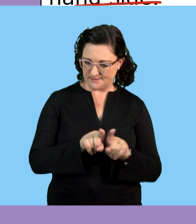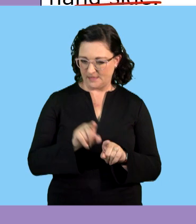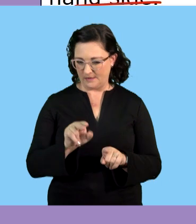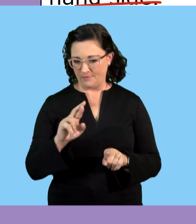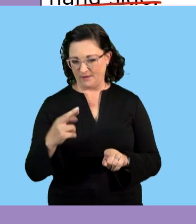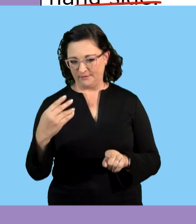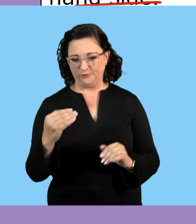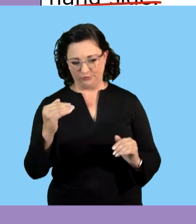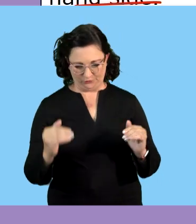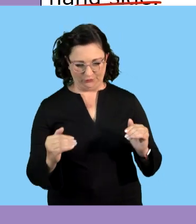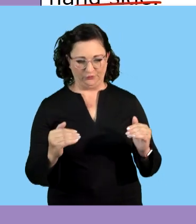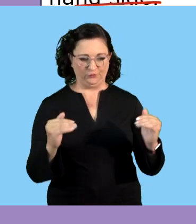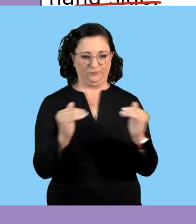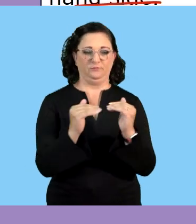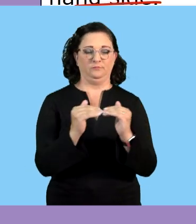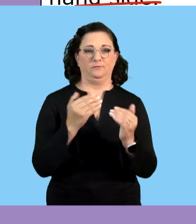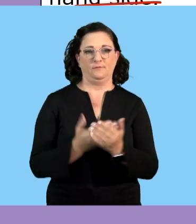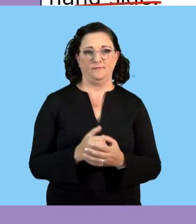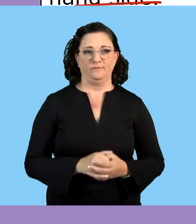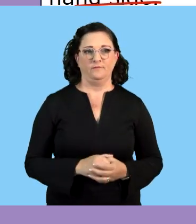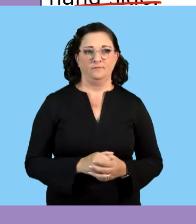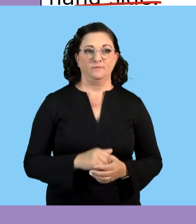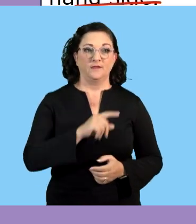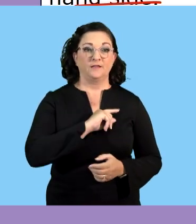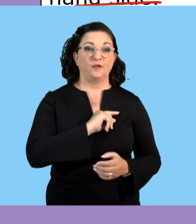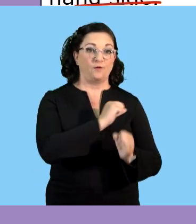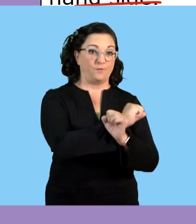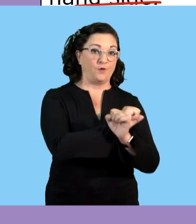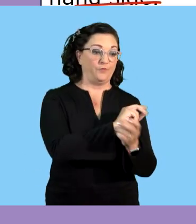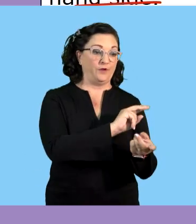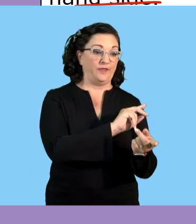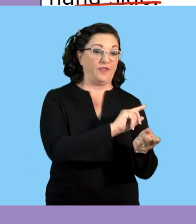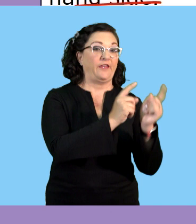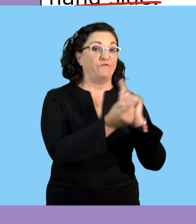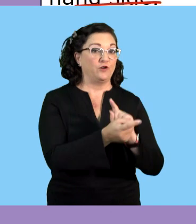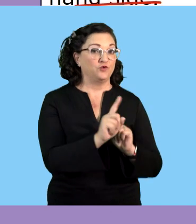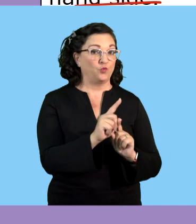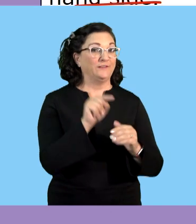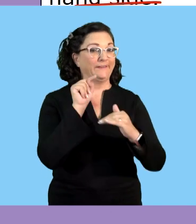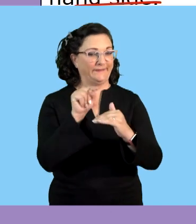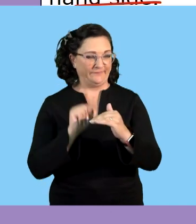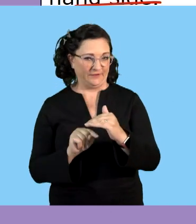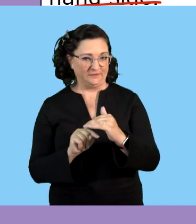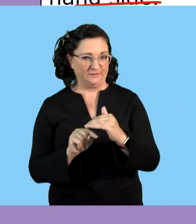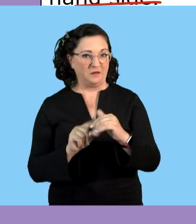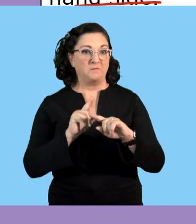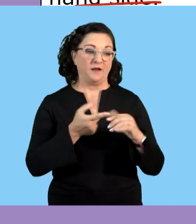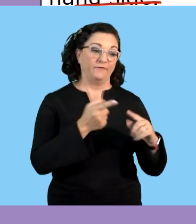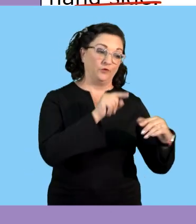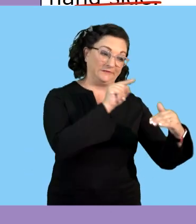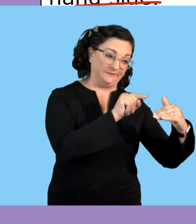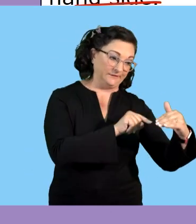right-hand side as well. So the inverse operation for multiplication is division, and the inverse operation for division